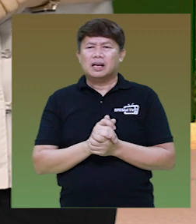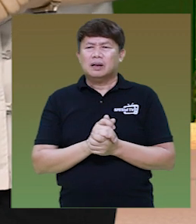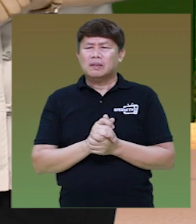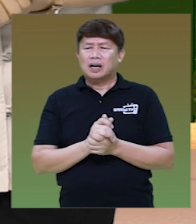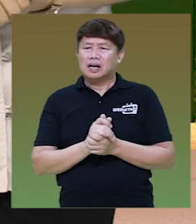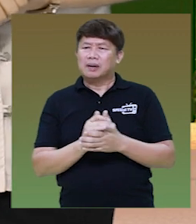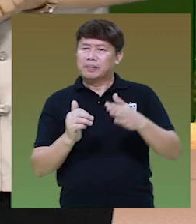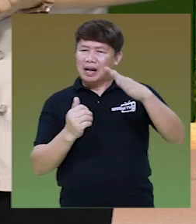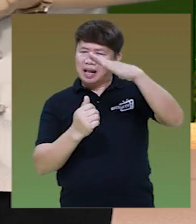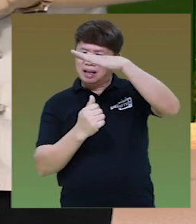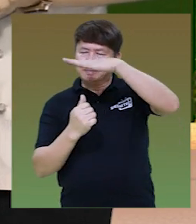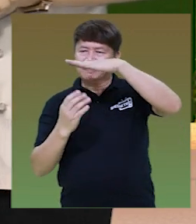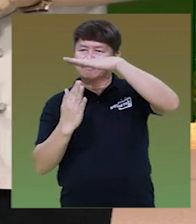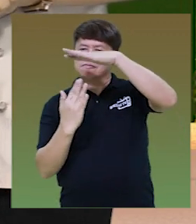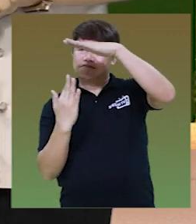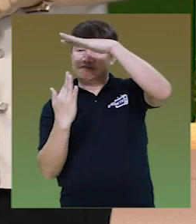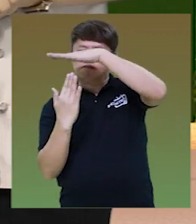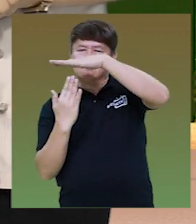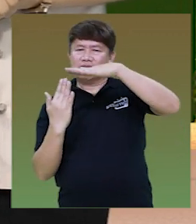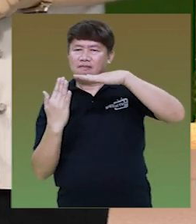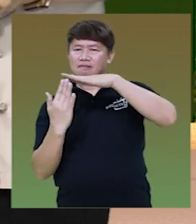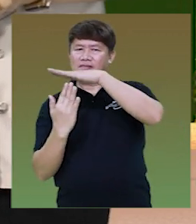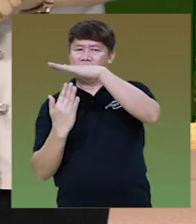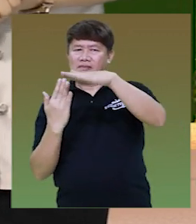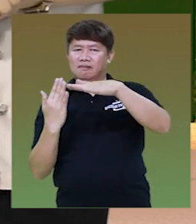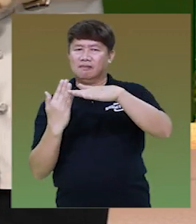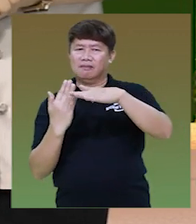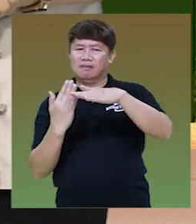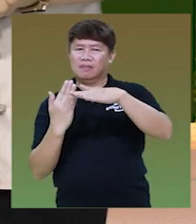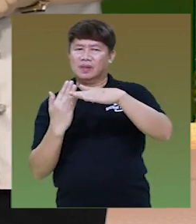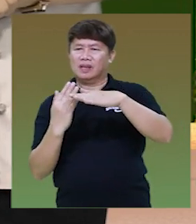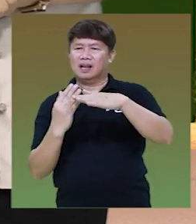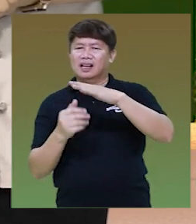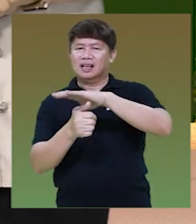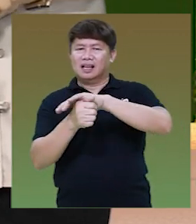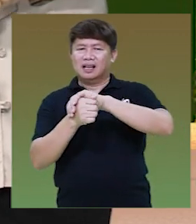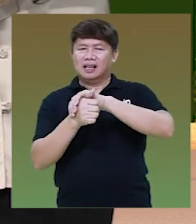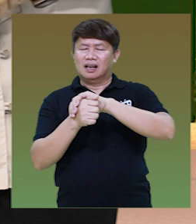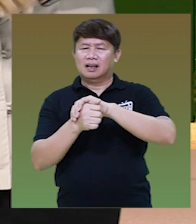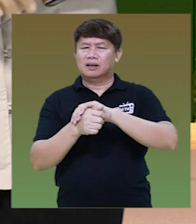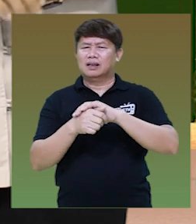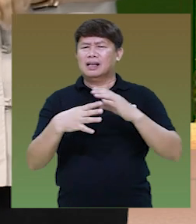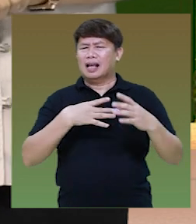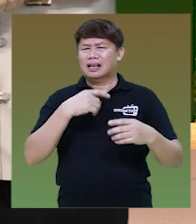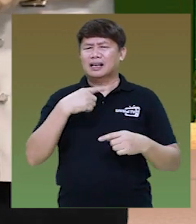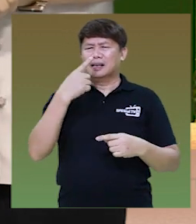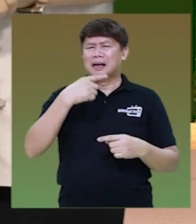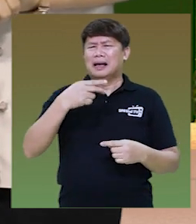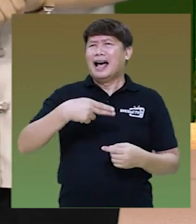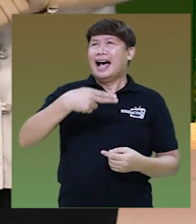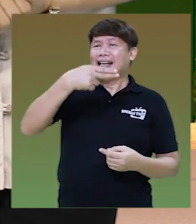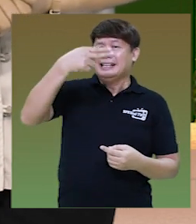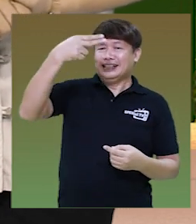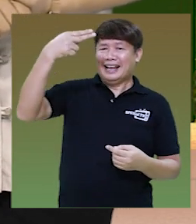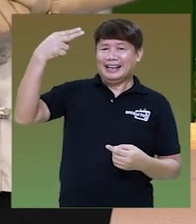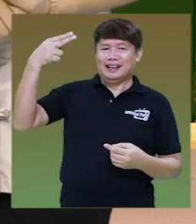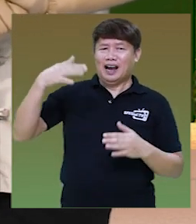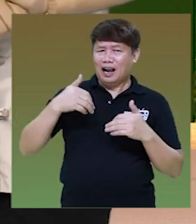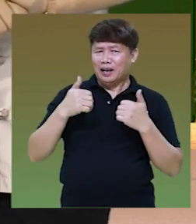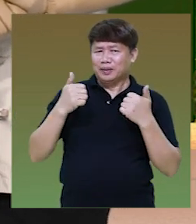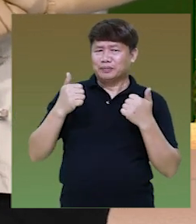When they were above the treetops, the turtle wanted to say, "How high we are!" But